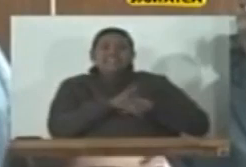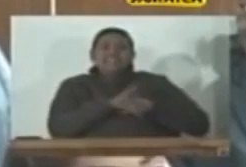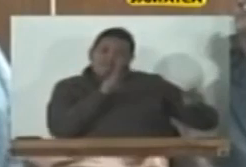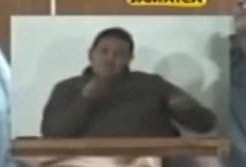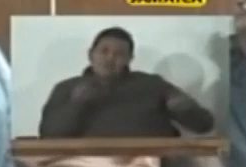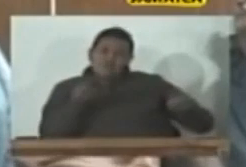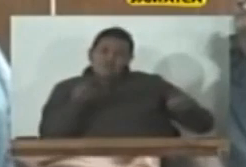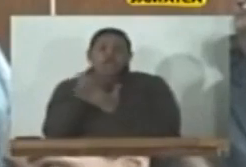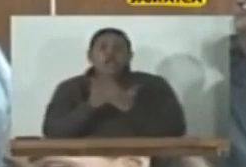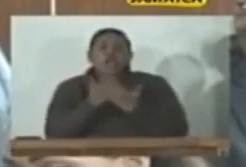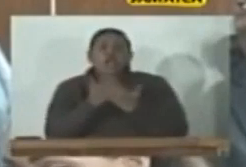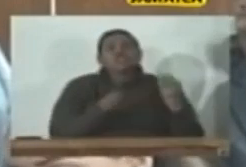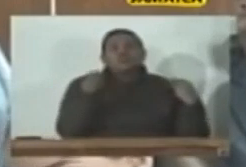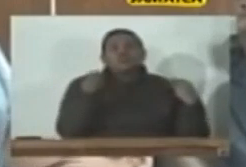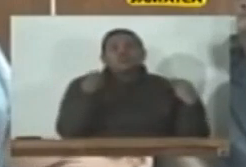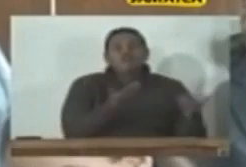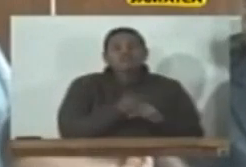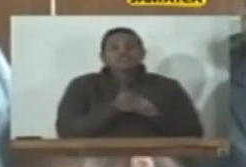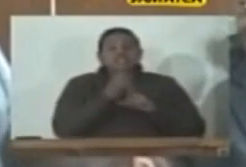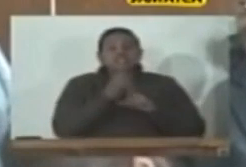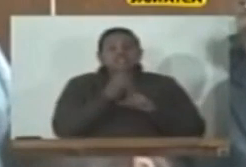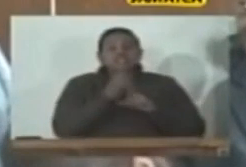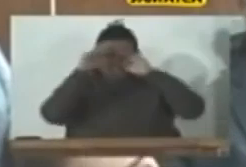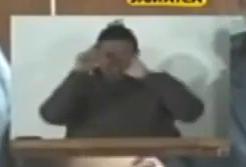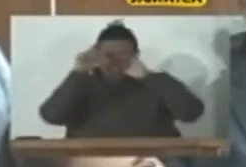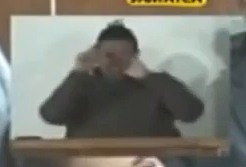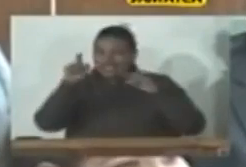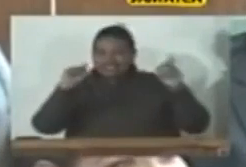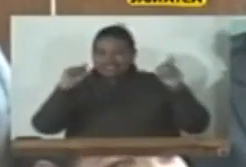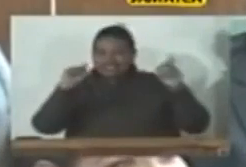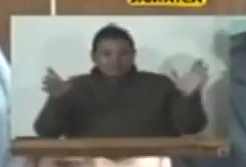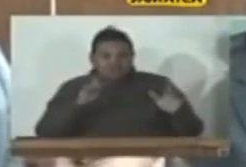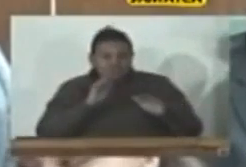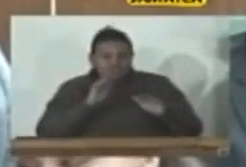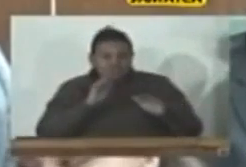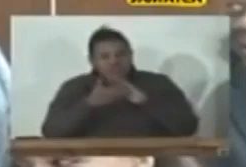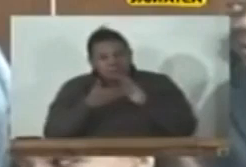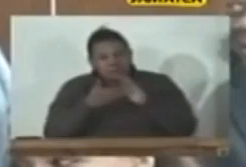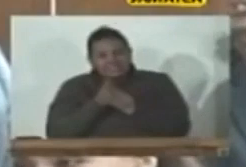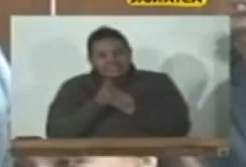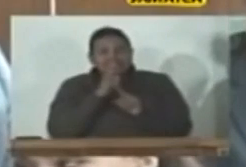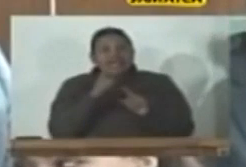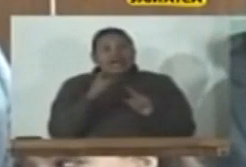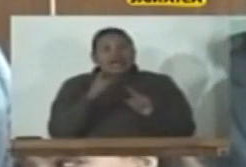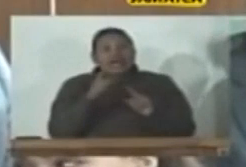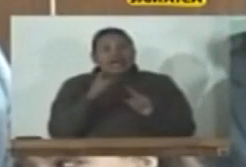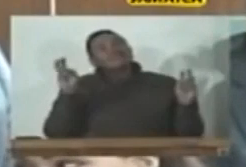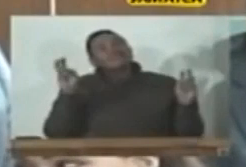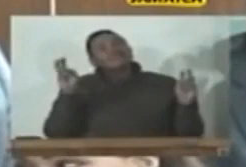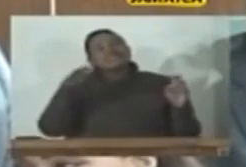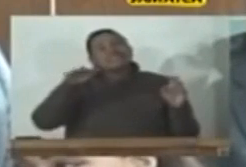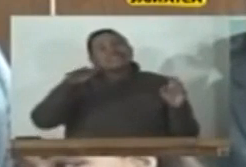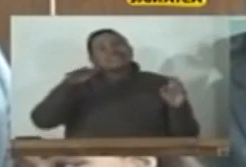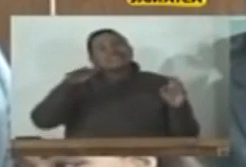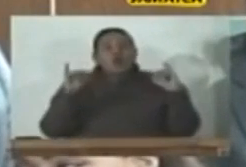a semi-autonomous revenue agency with its own advisory board,